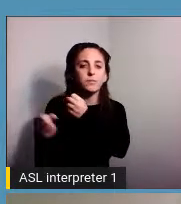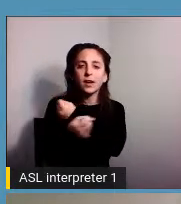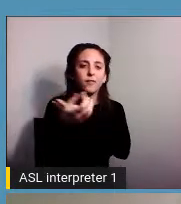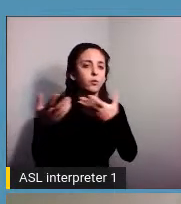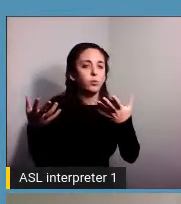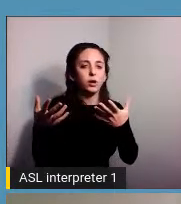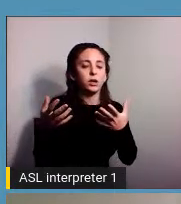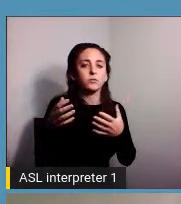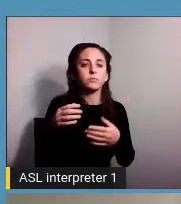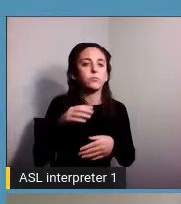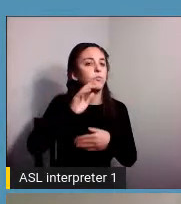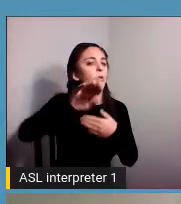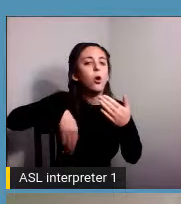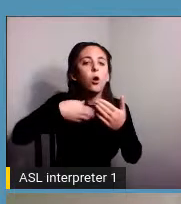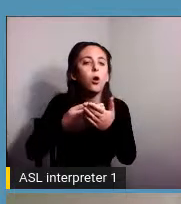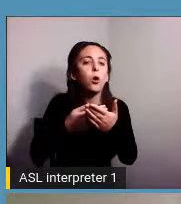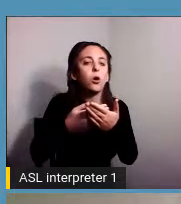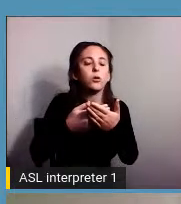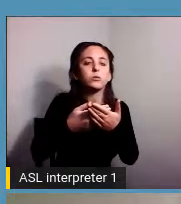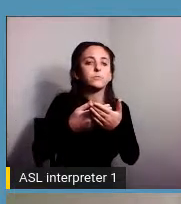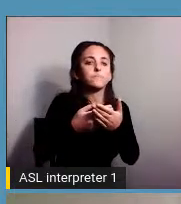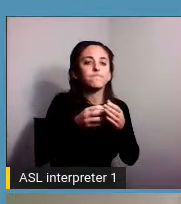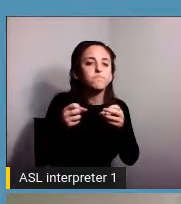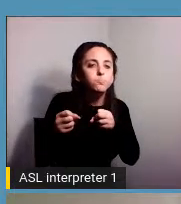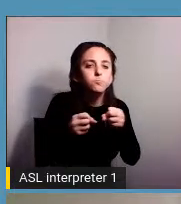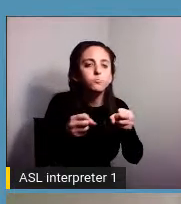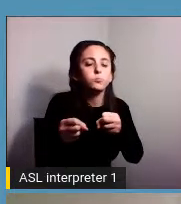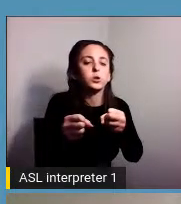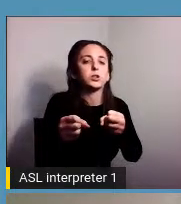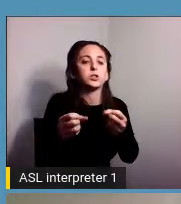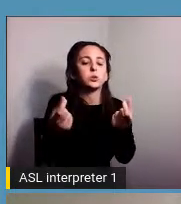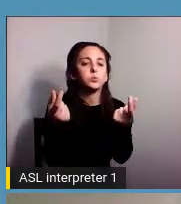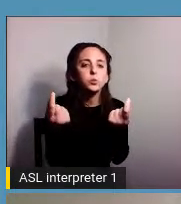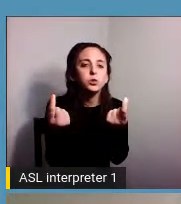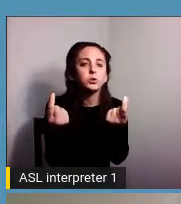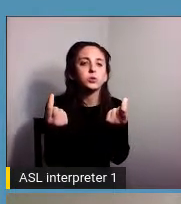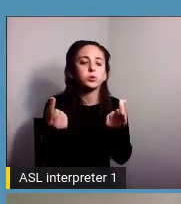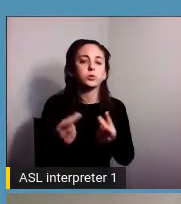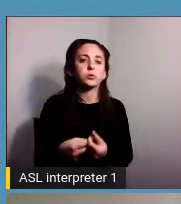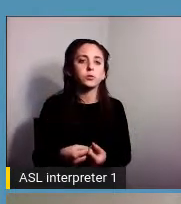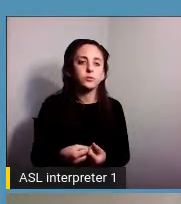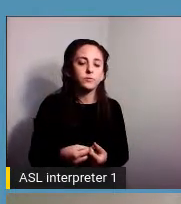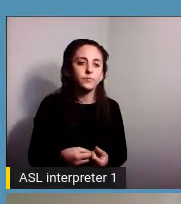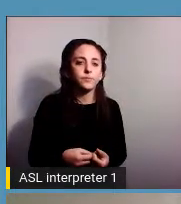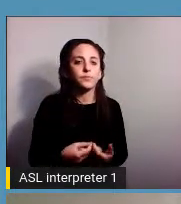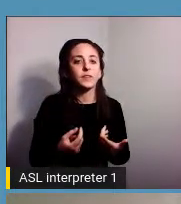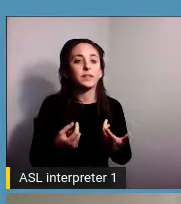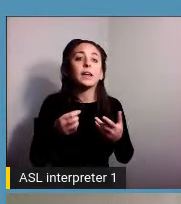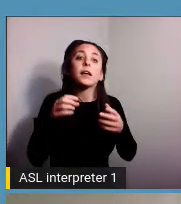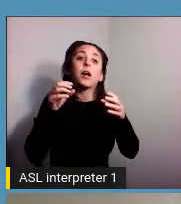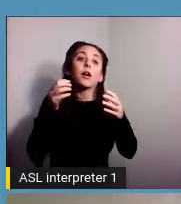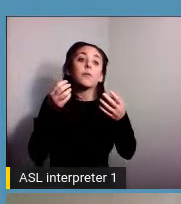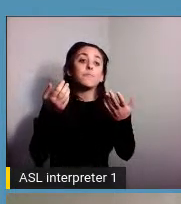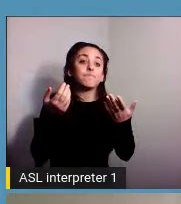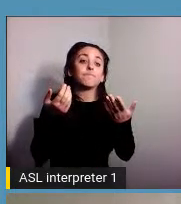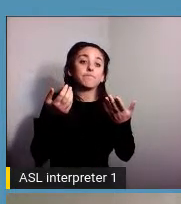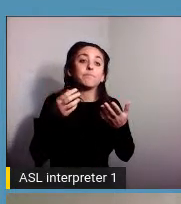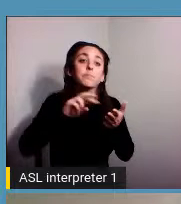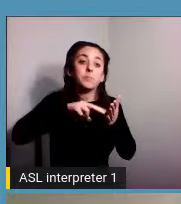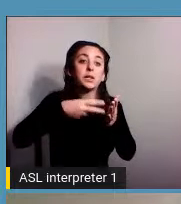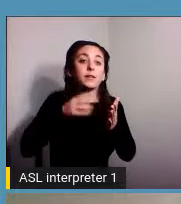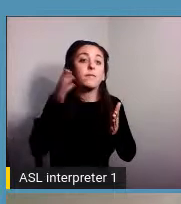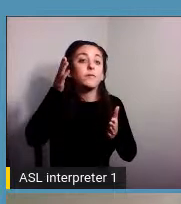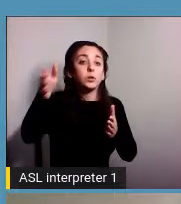the result, we have to show how we got there. And that's what enables people to review our work, to replicate our work, and so forth.